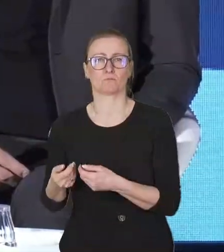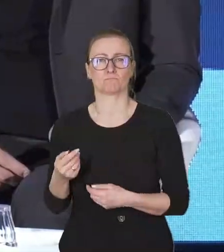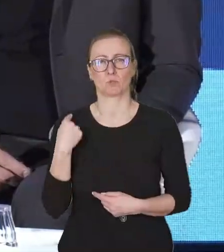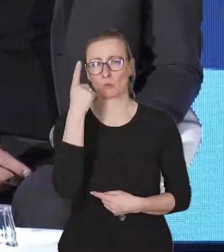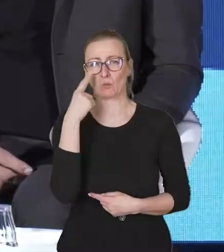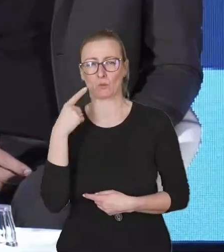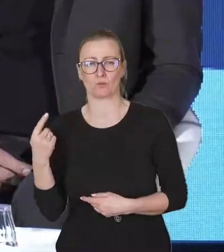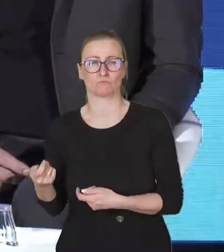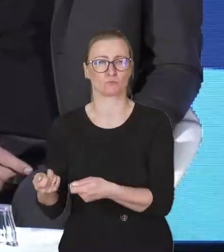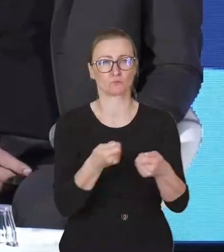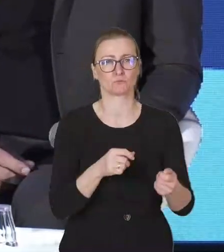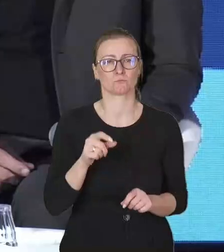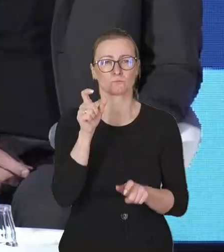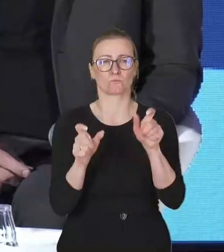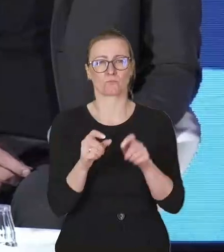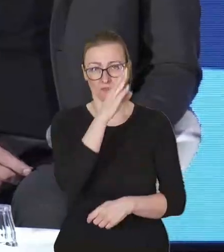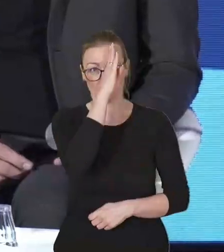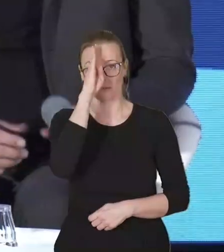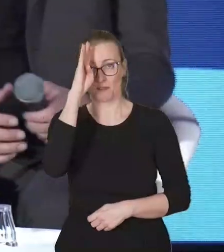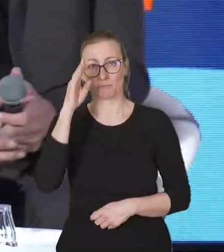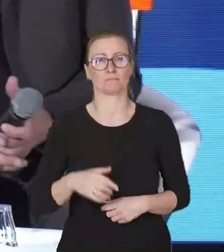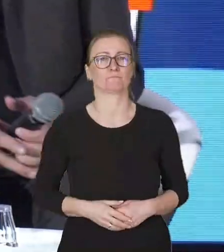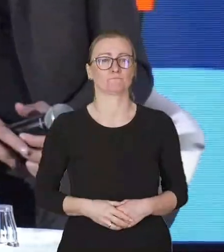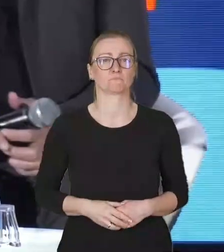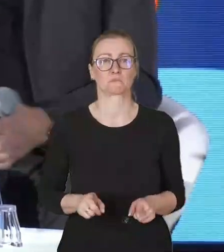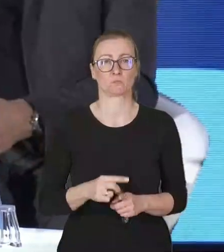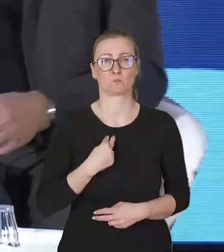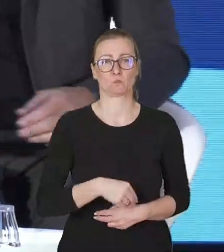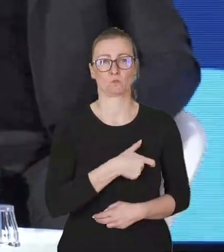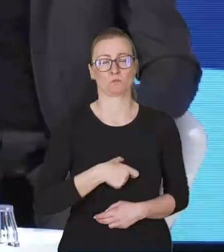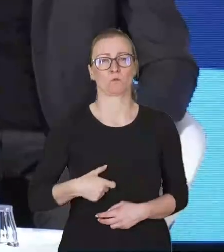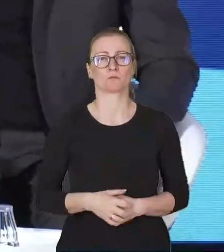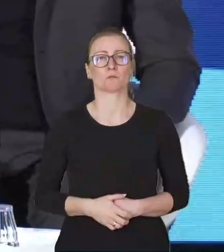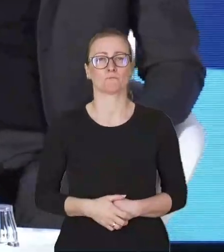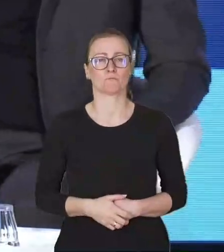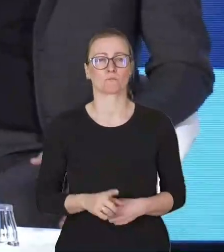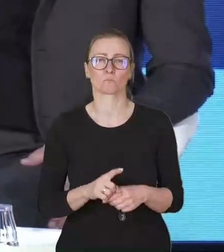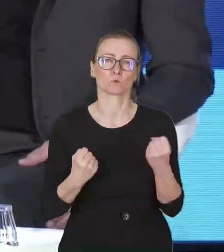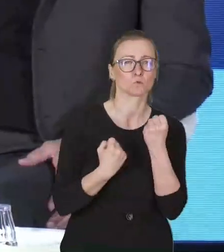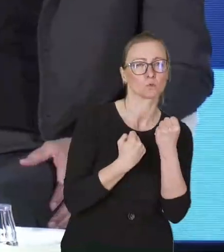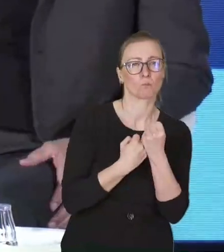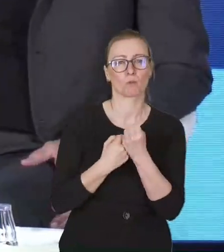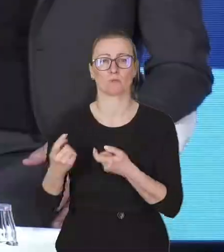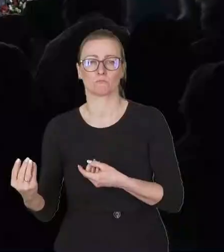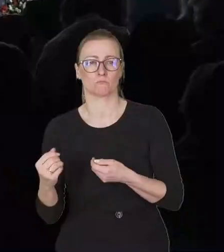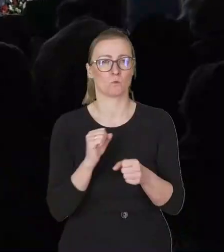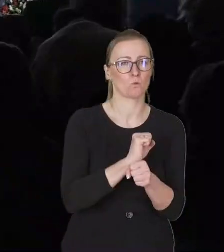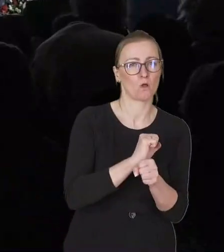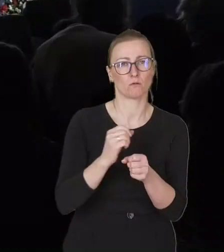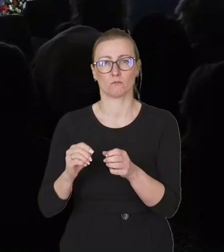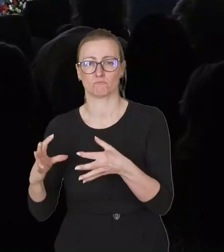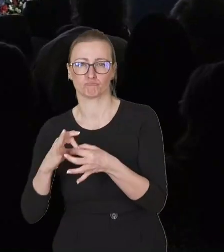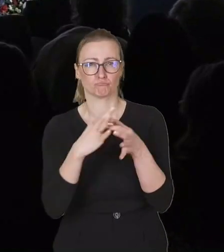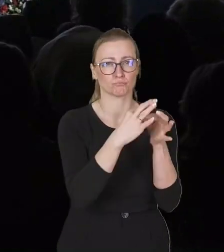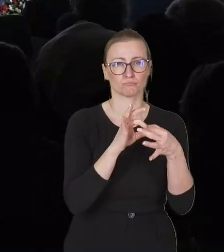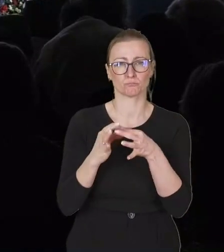at research institutes with close collaboration between academia, institutes, and industry. I'm very happy to have you here, and I